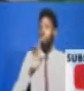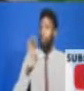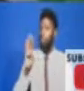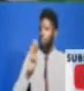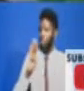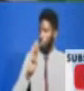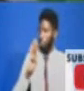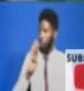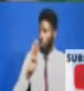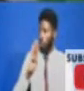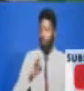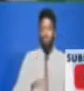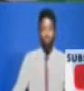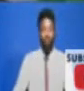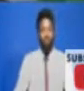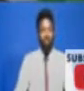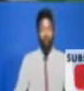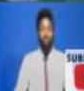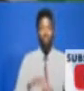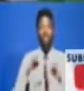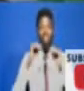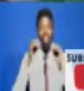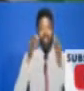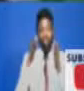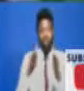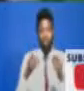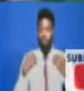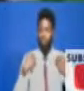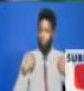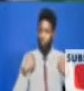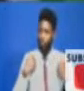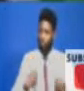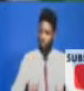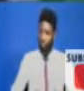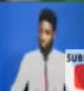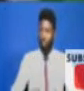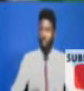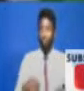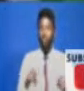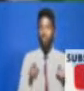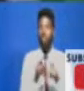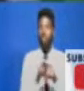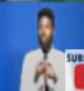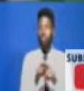Mr. Speaker, I have court warrants